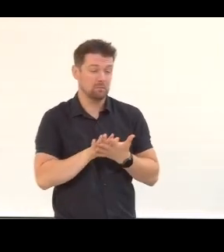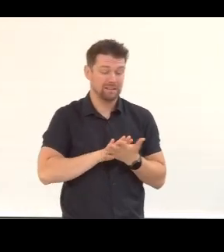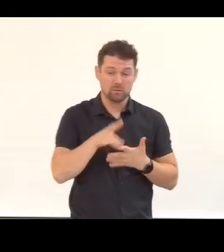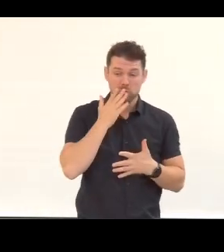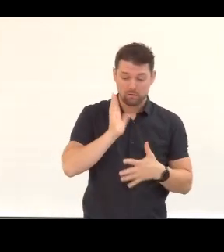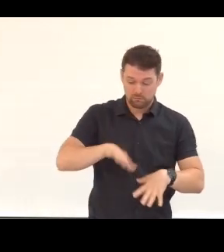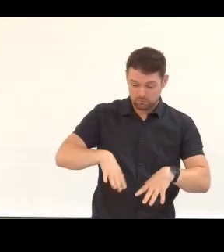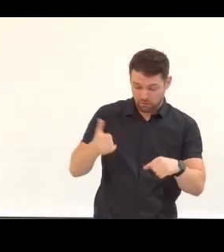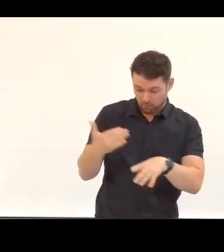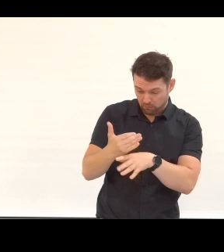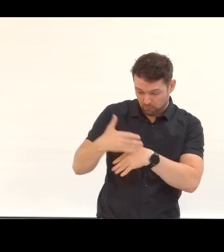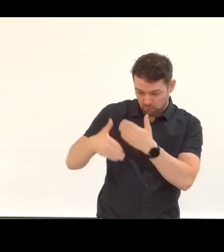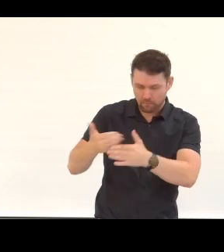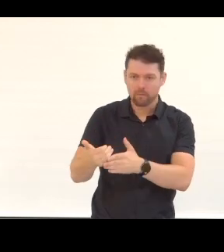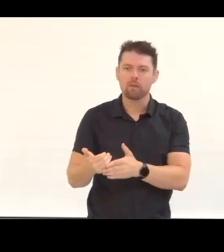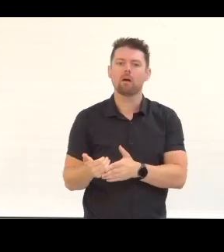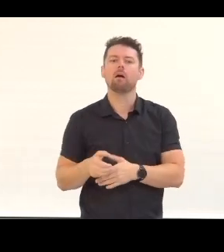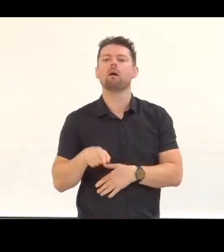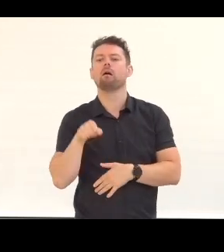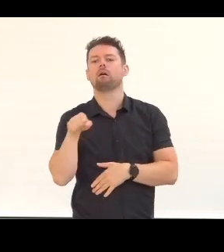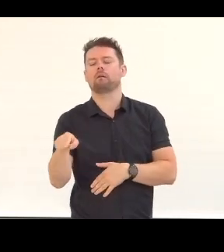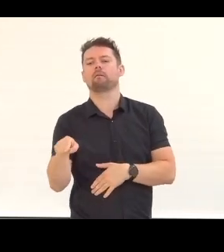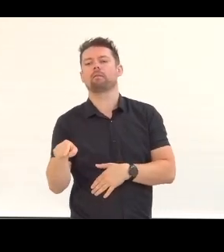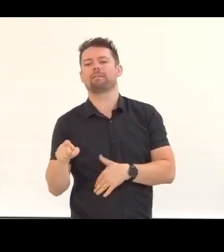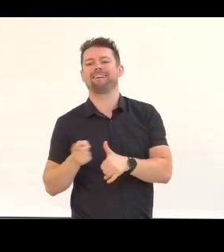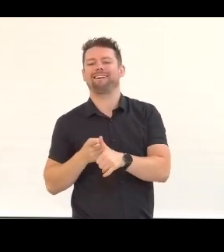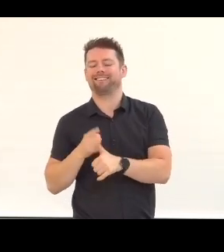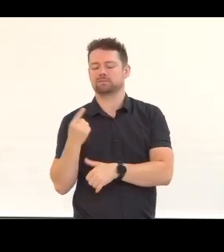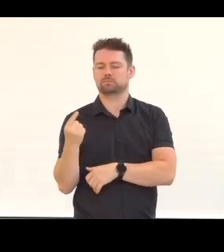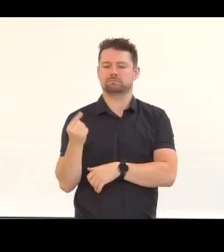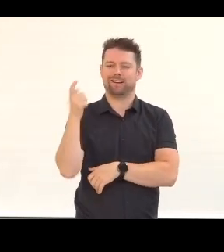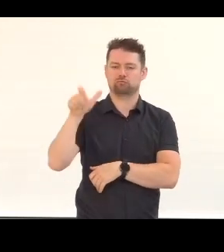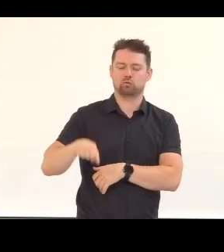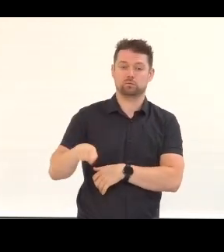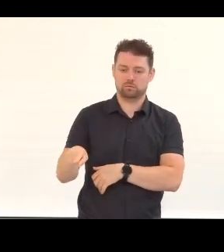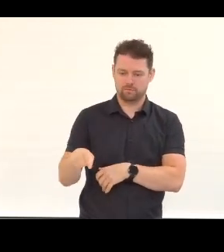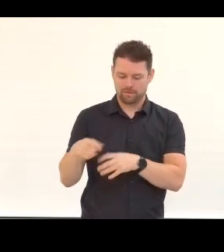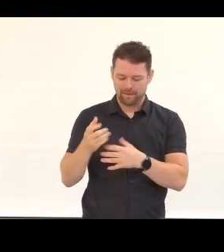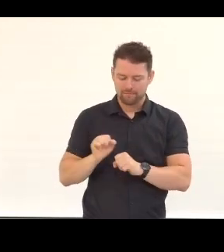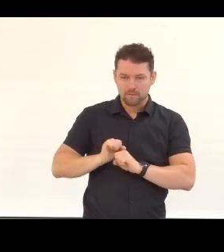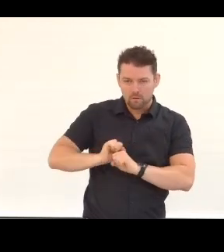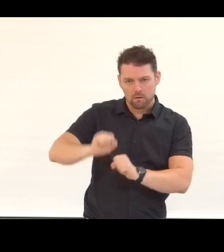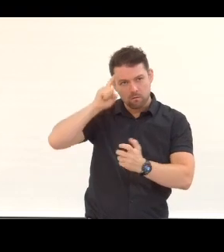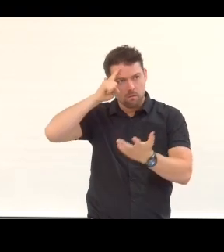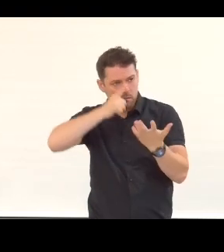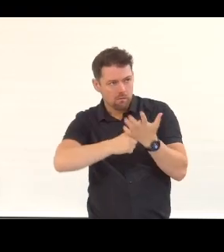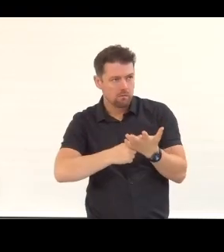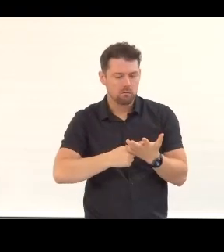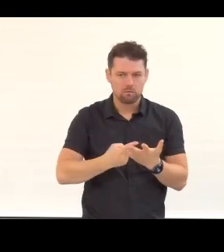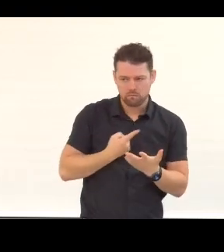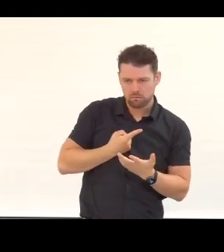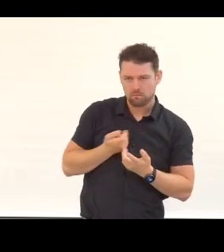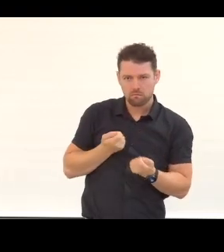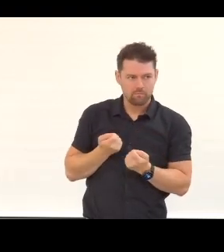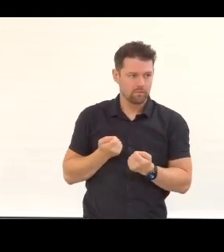the AAs have authority once they're generally medically cleared to start the process by themselves. So that's like the first thing you hear